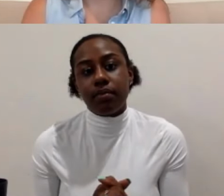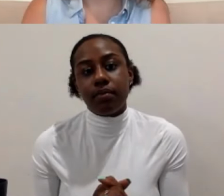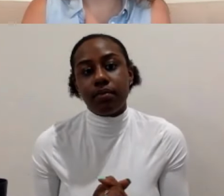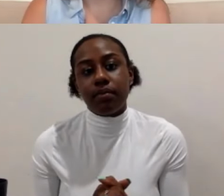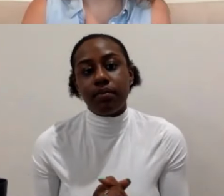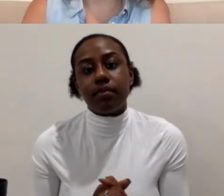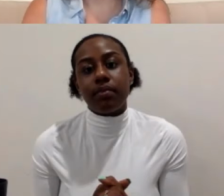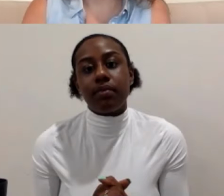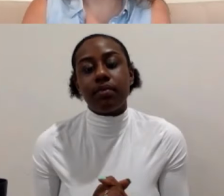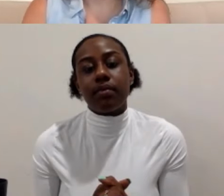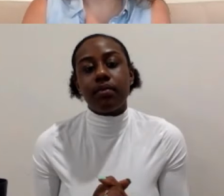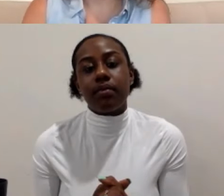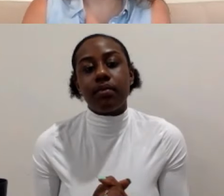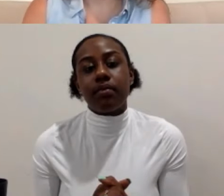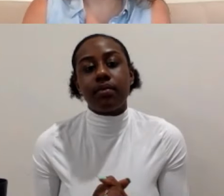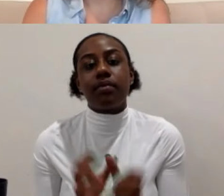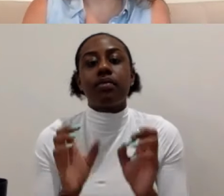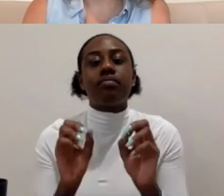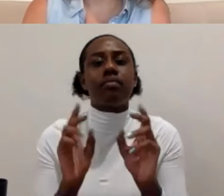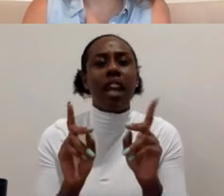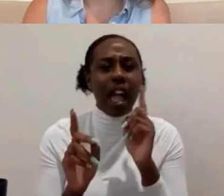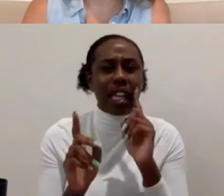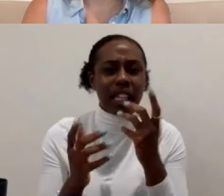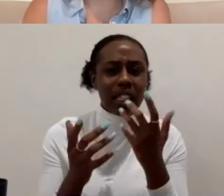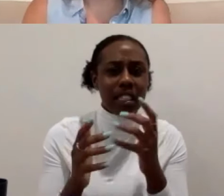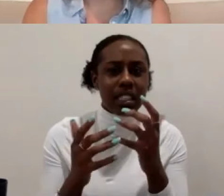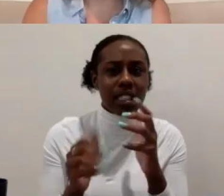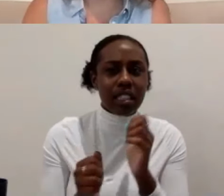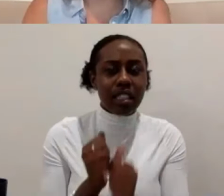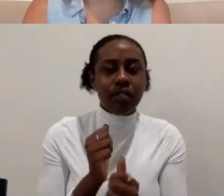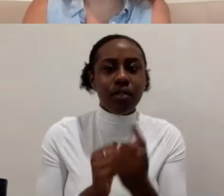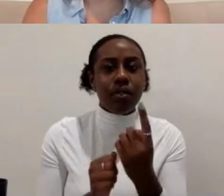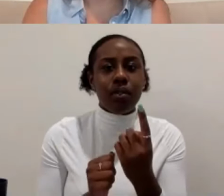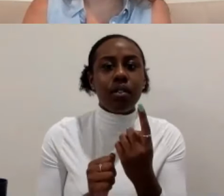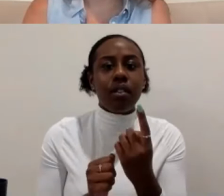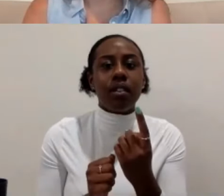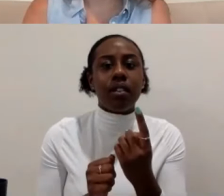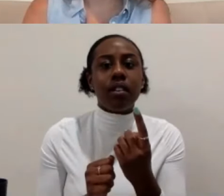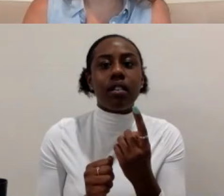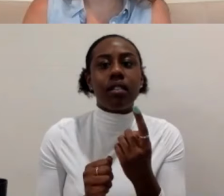Okay, I think this is everybody that's a working. So